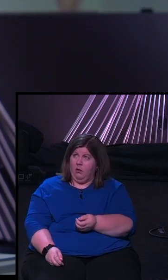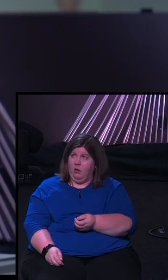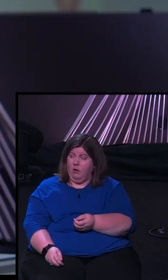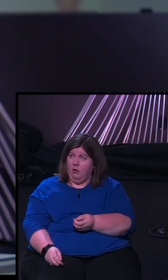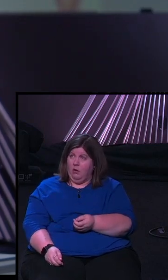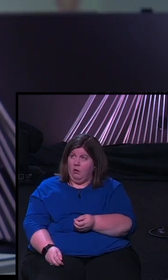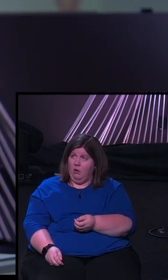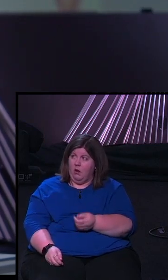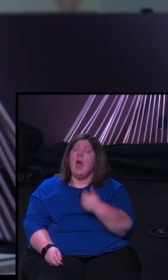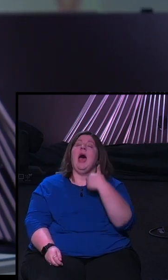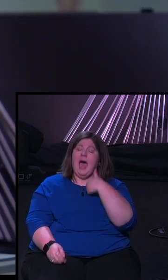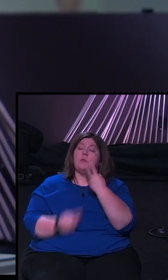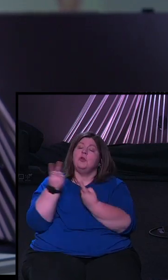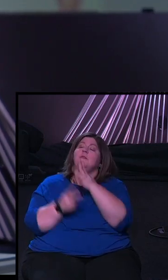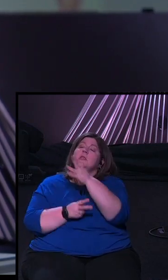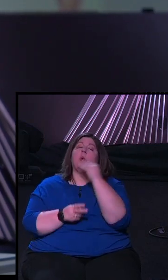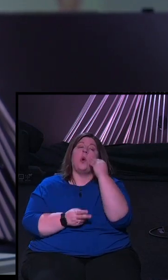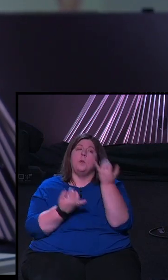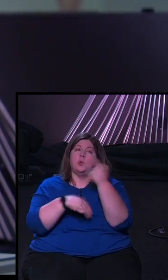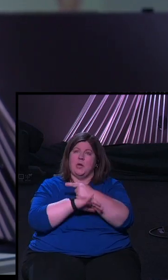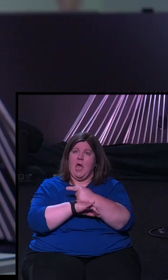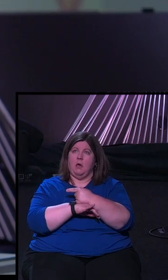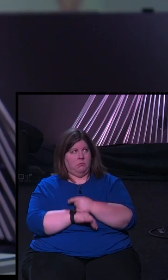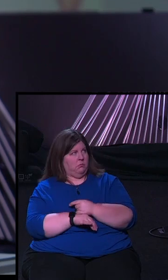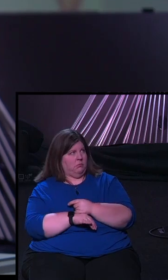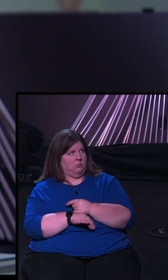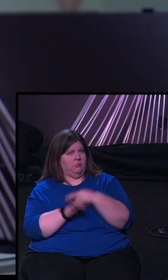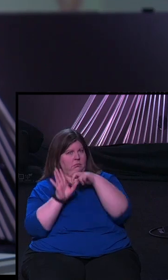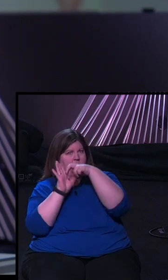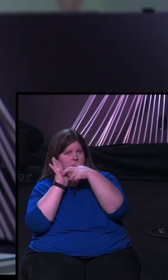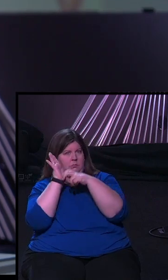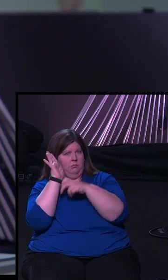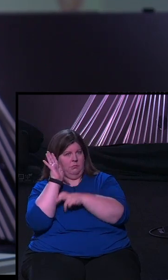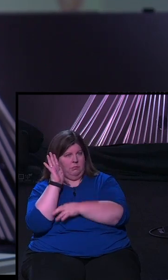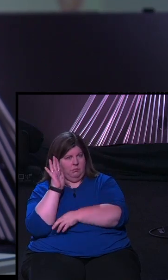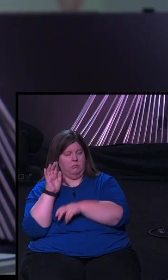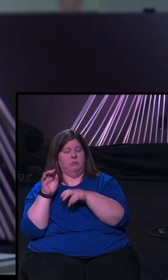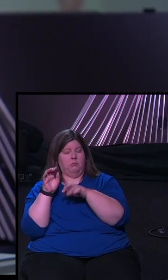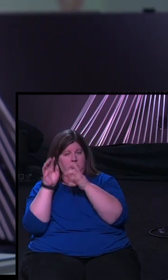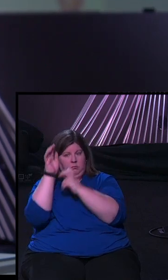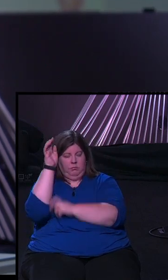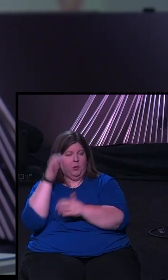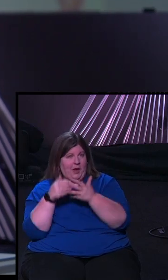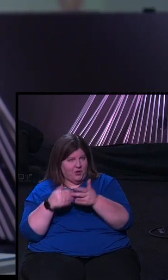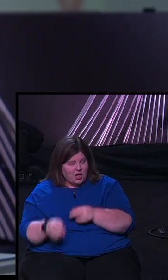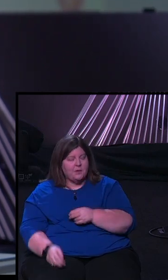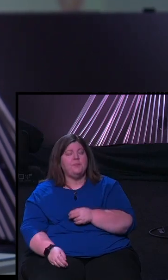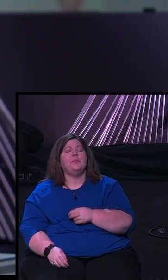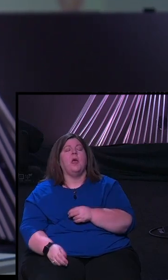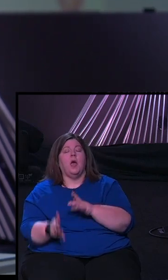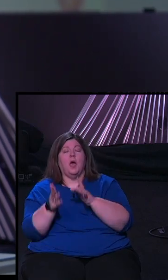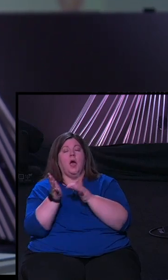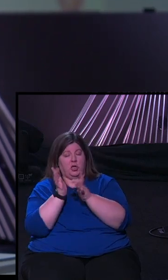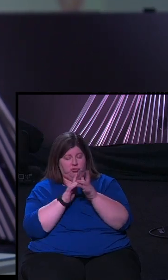guest in your home today. Zach quickly came down, climbed down, scurried down, whatever, and took Jesus to